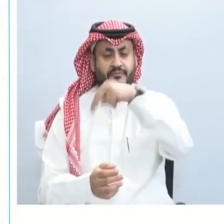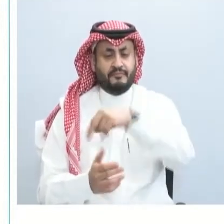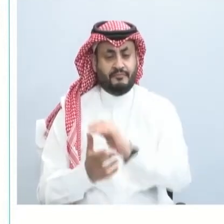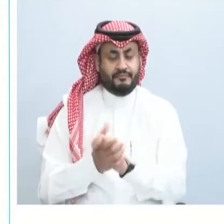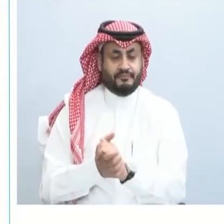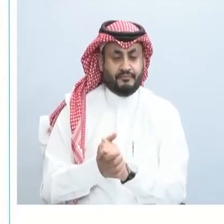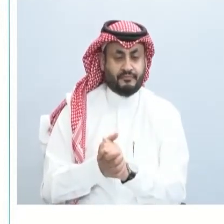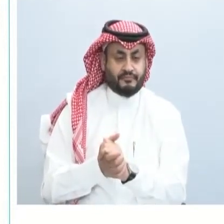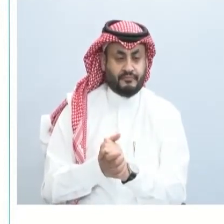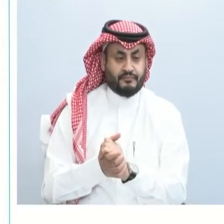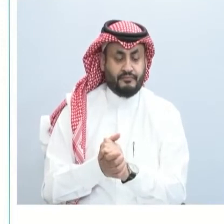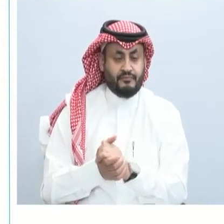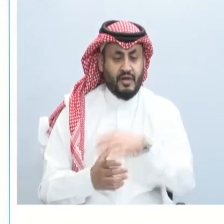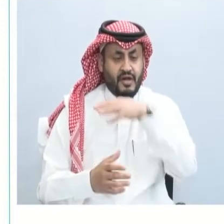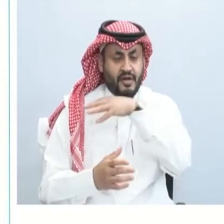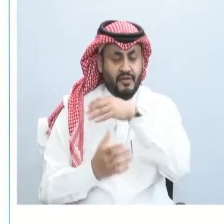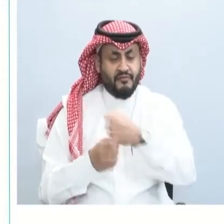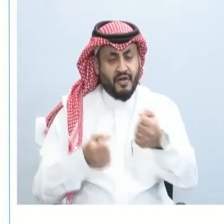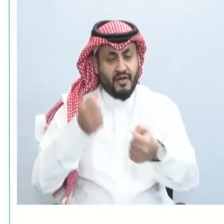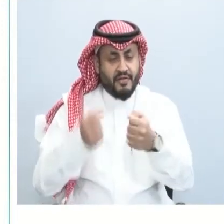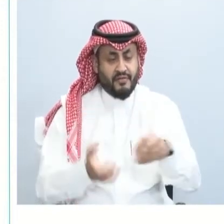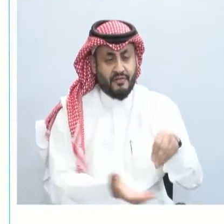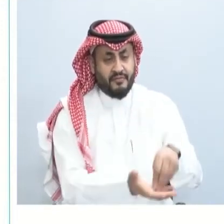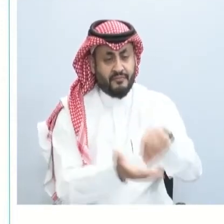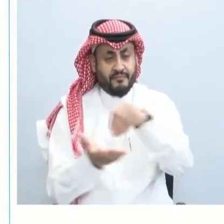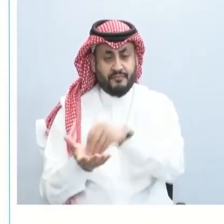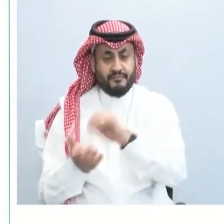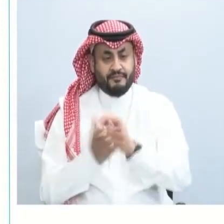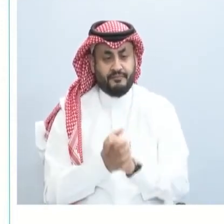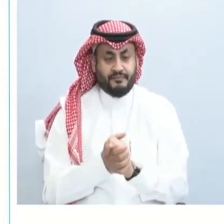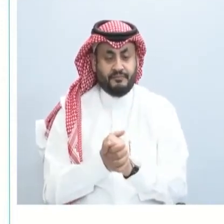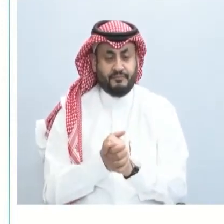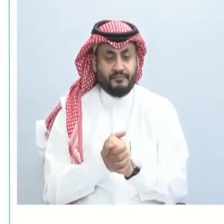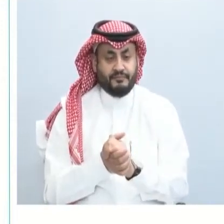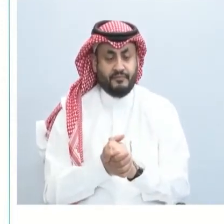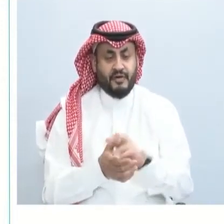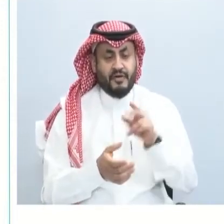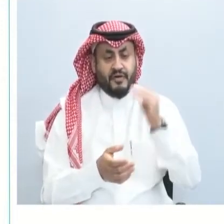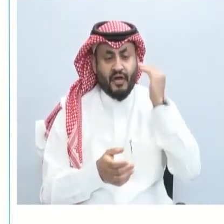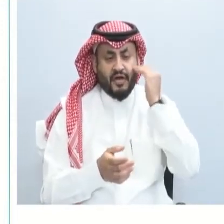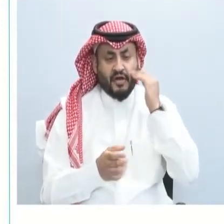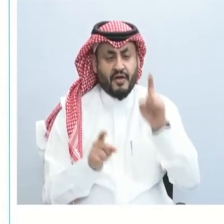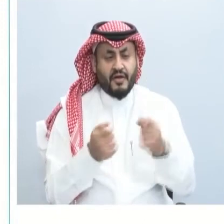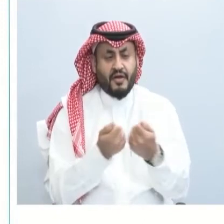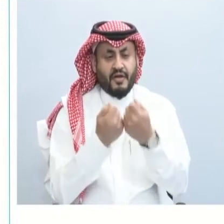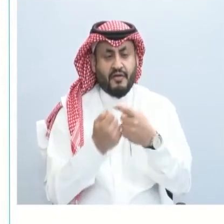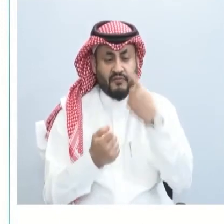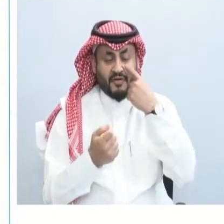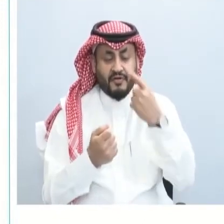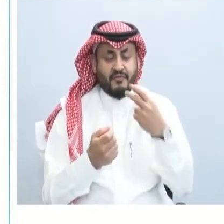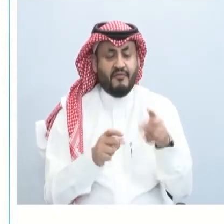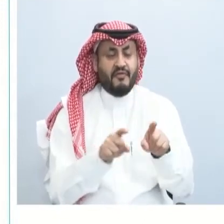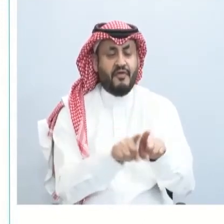park. Our father drove us there. My sister and I saw some friends